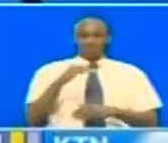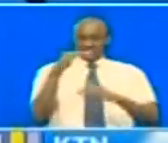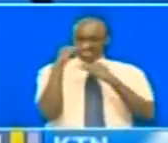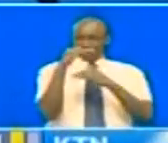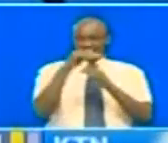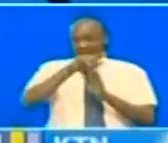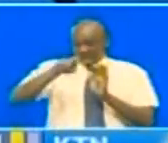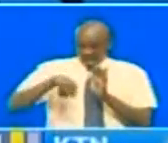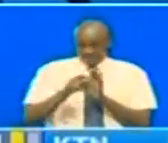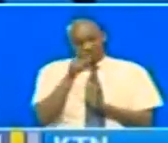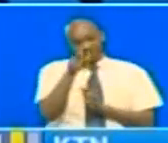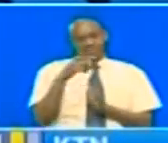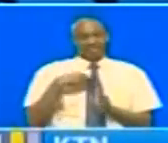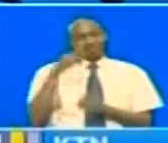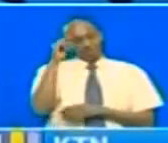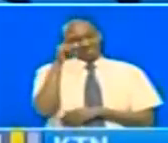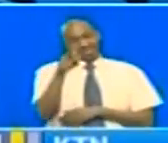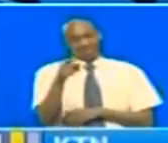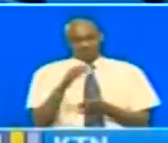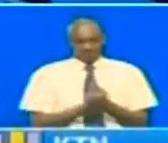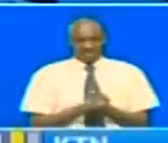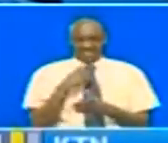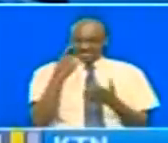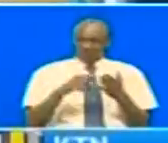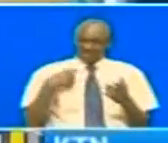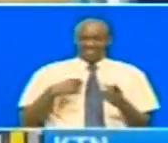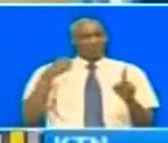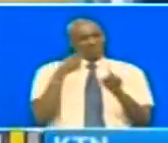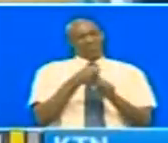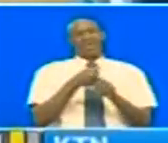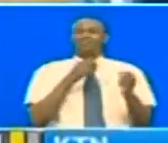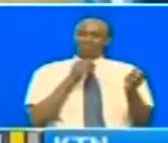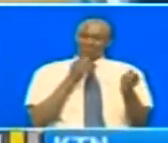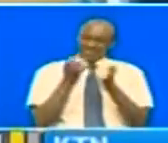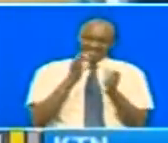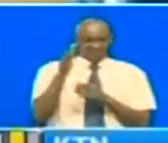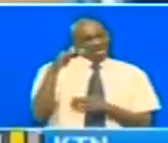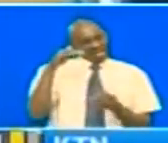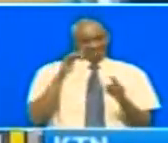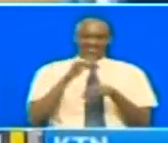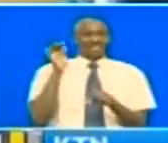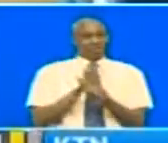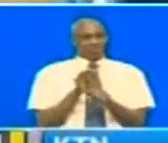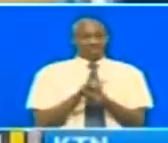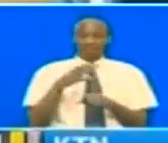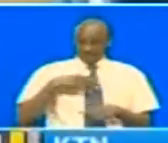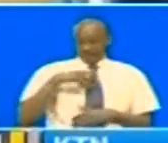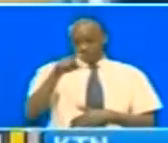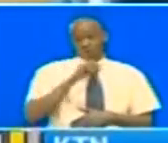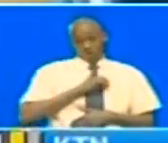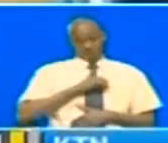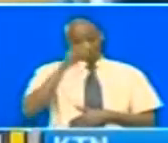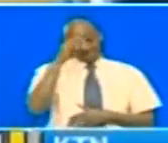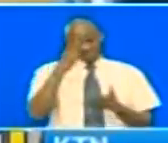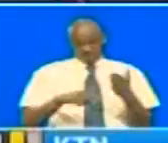hours operating bars at the coastal town, arguing that it will impact their businesses. According to the Mombasa Bar Owners Association, the group